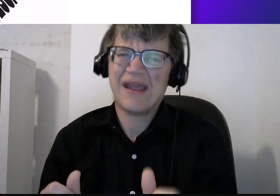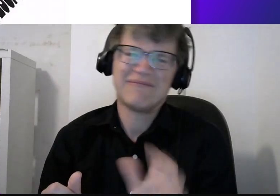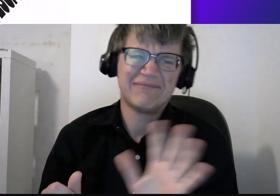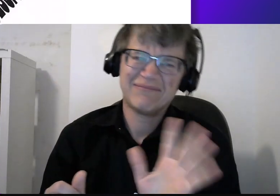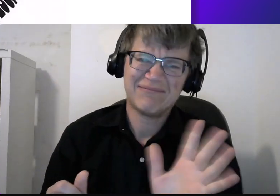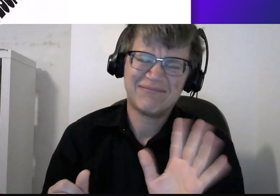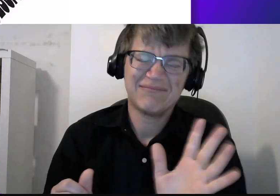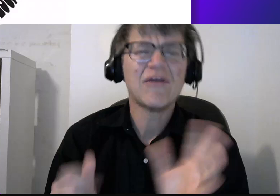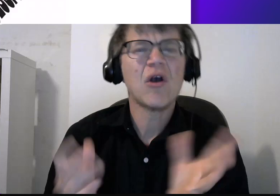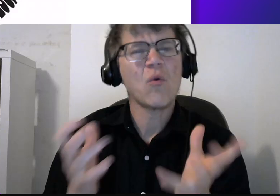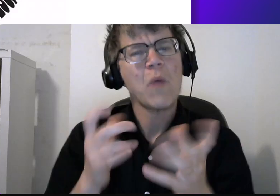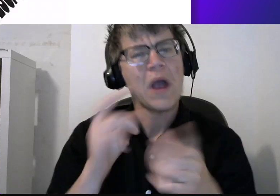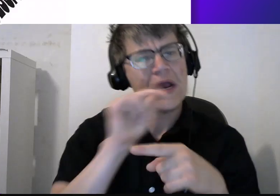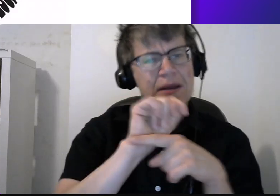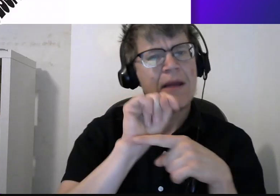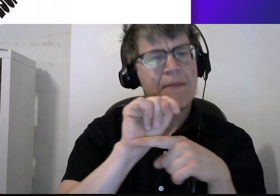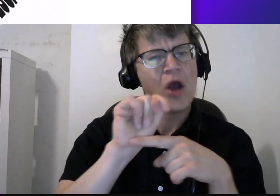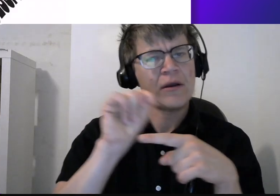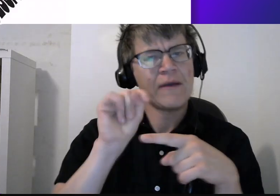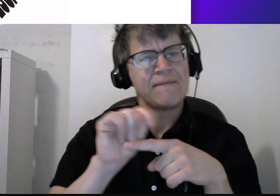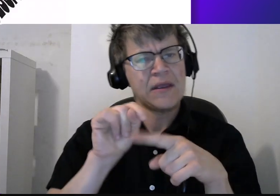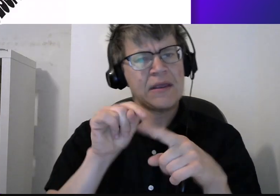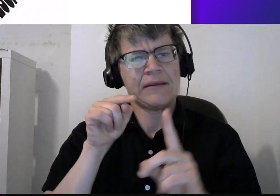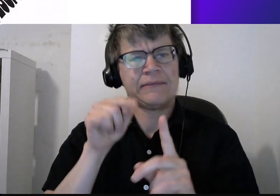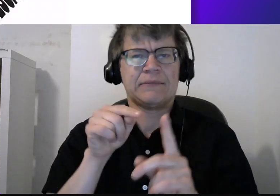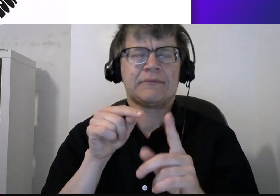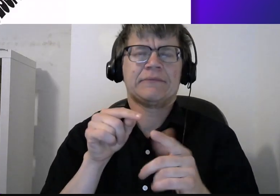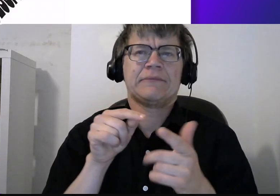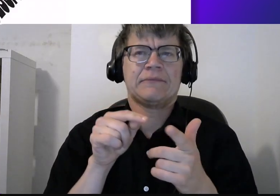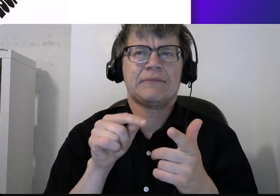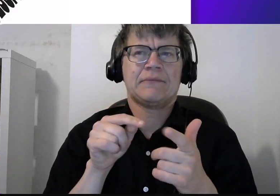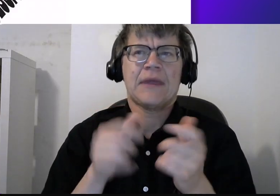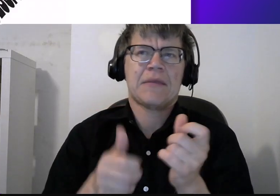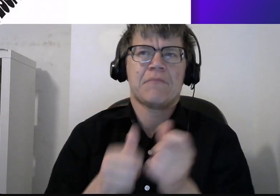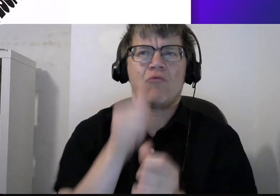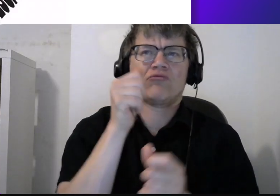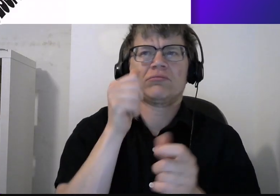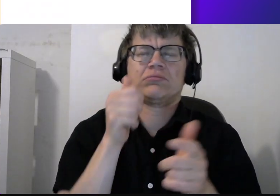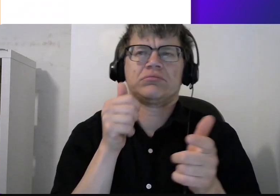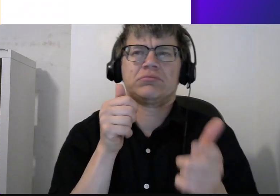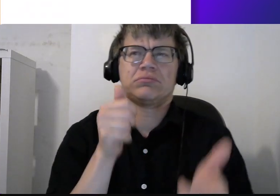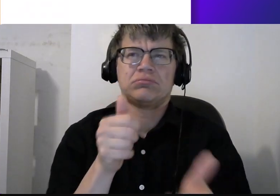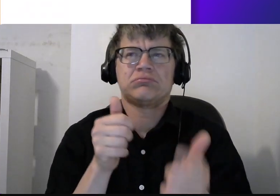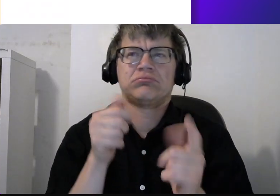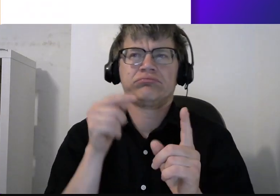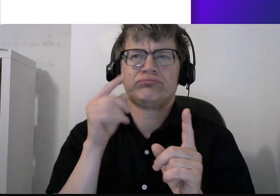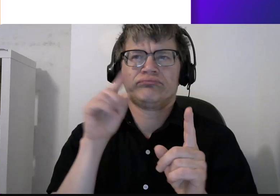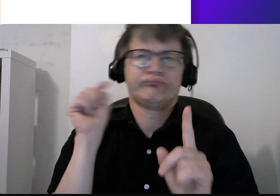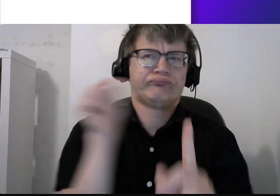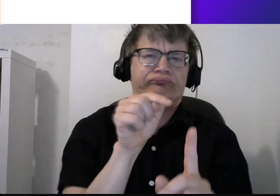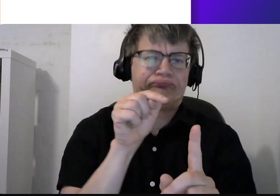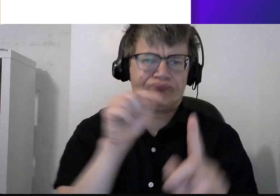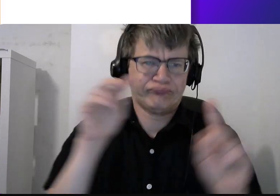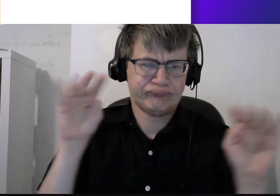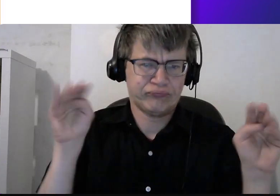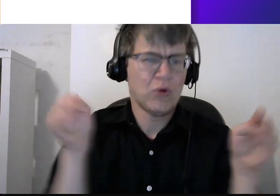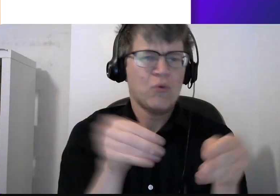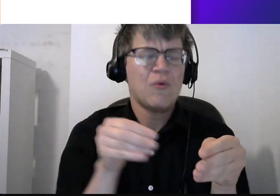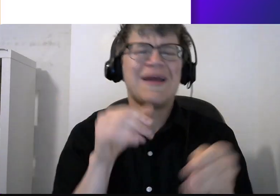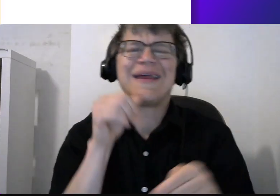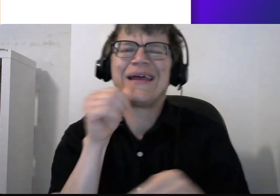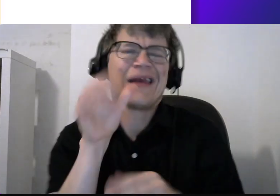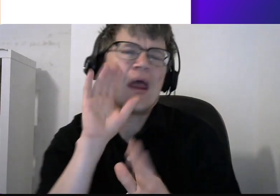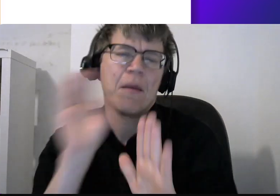driving force, not an object that you're making out of typography. And something like this could be a very